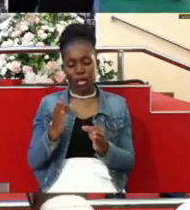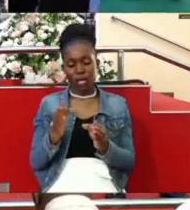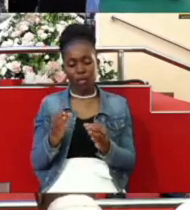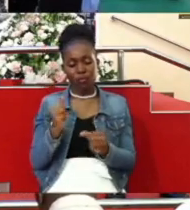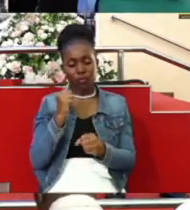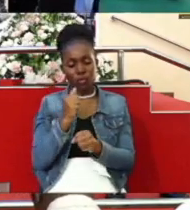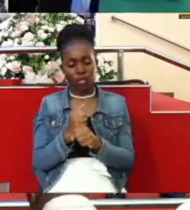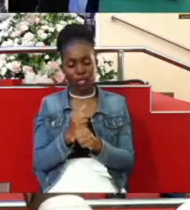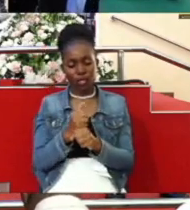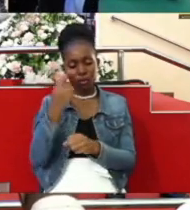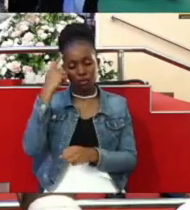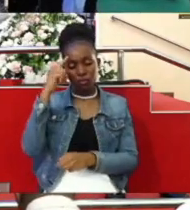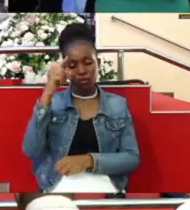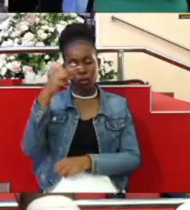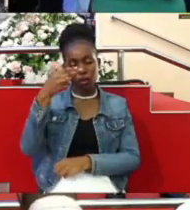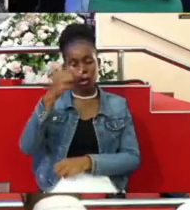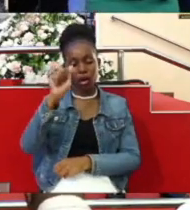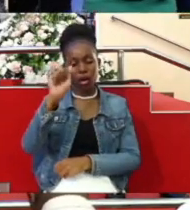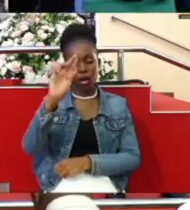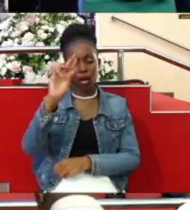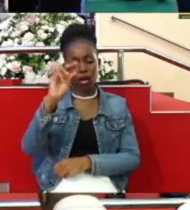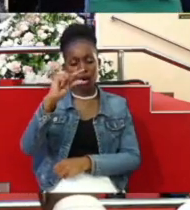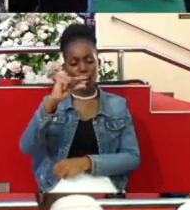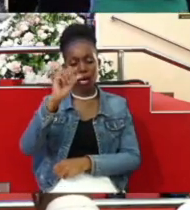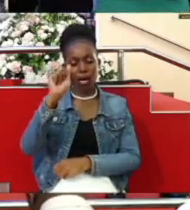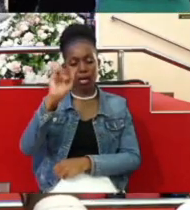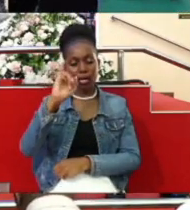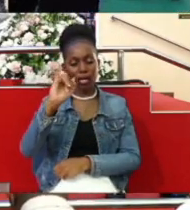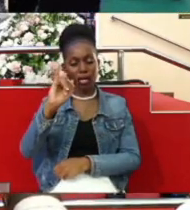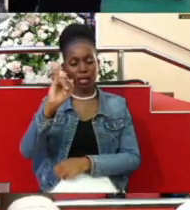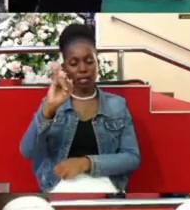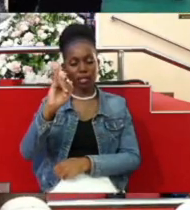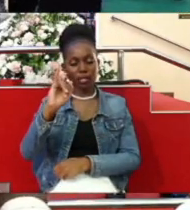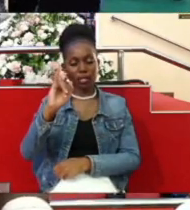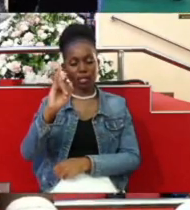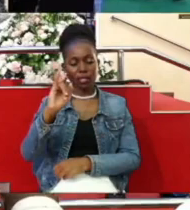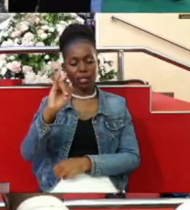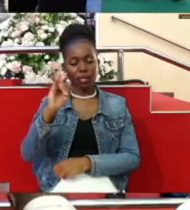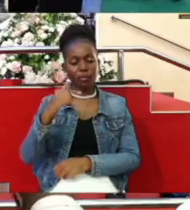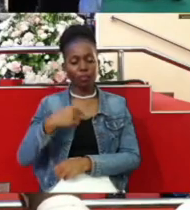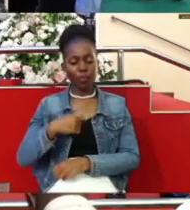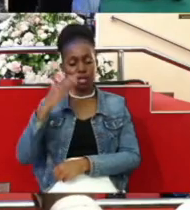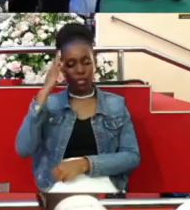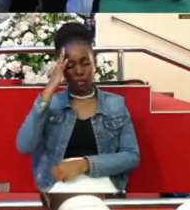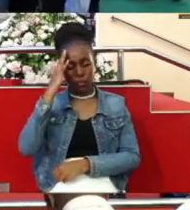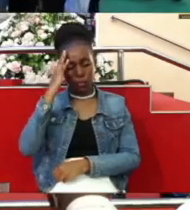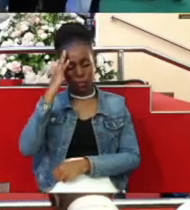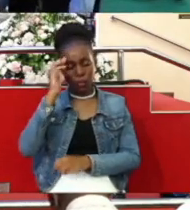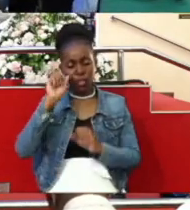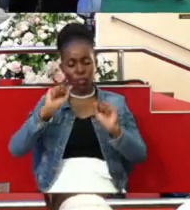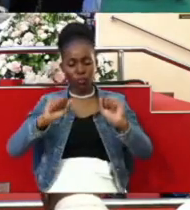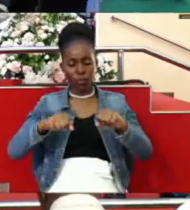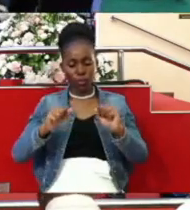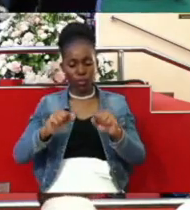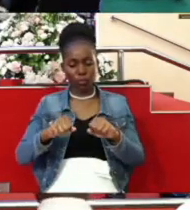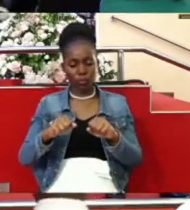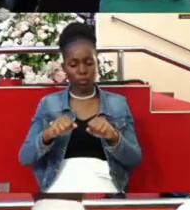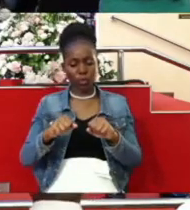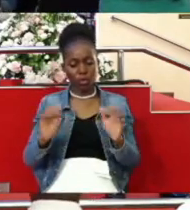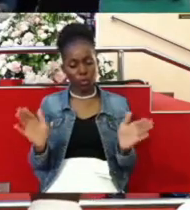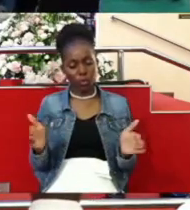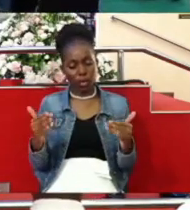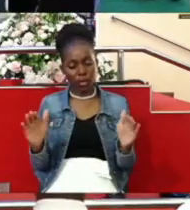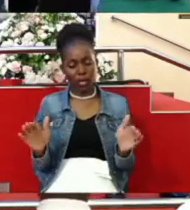God, you can be able to do it for such a one, O Lord. Encourage them, dear